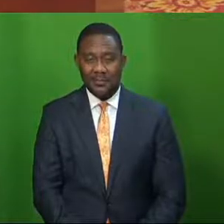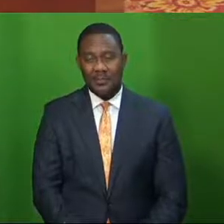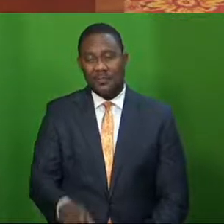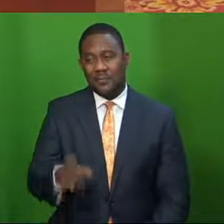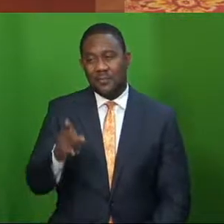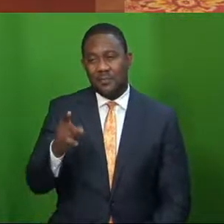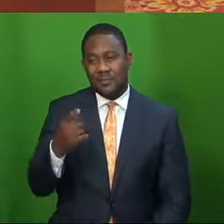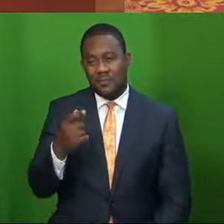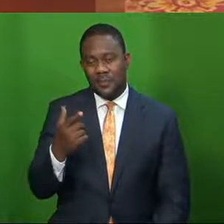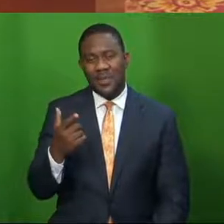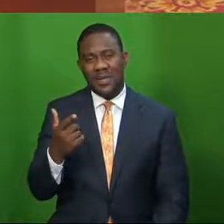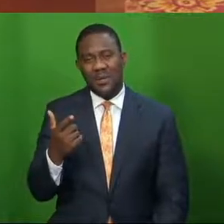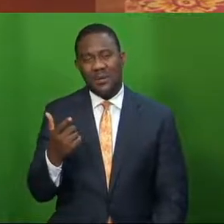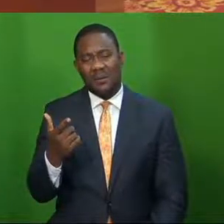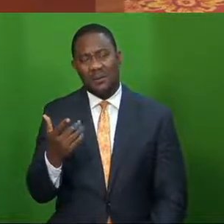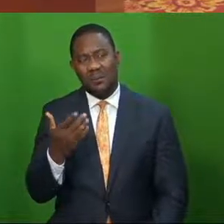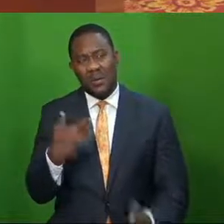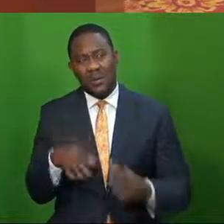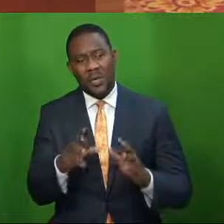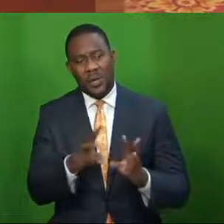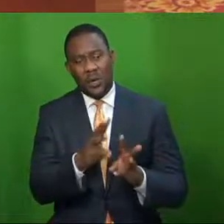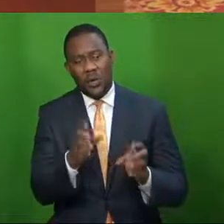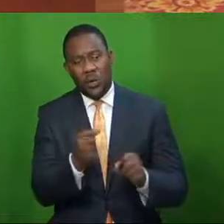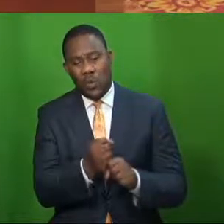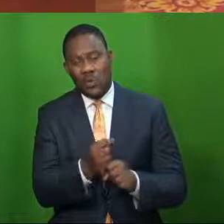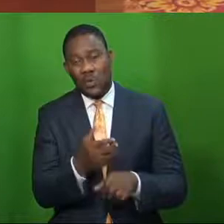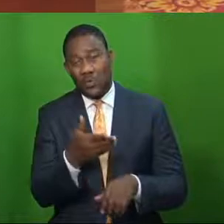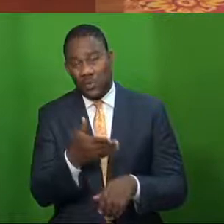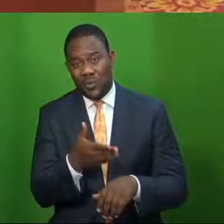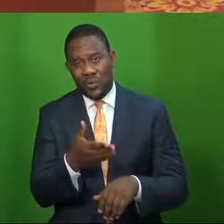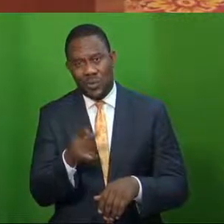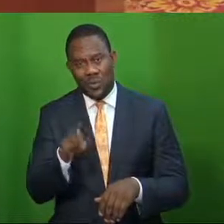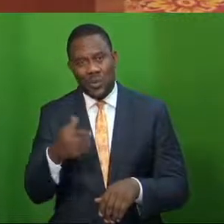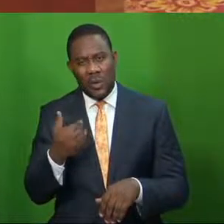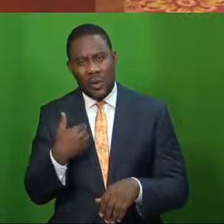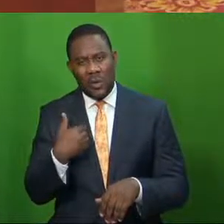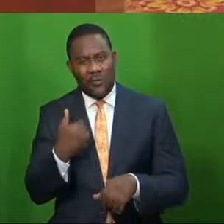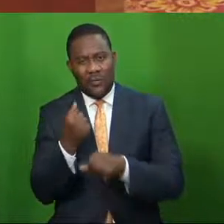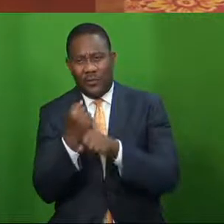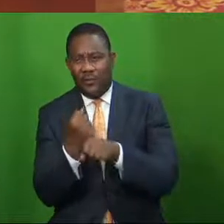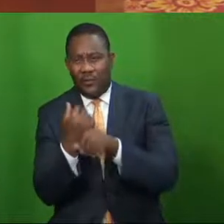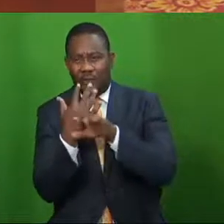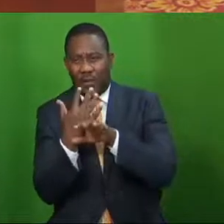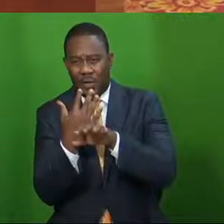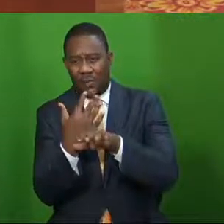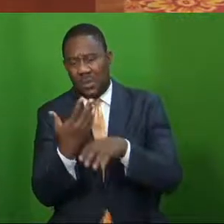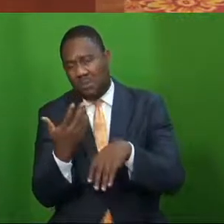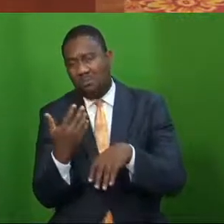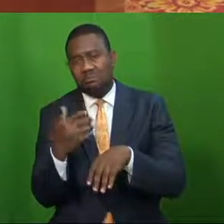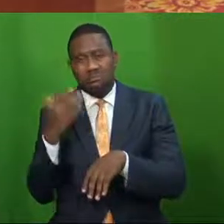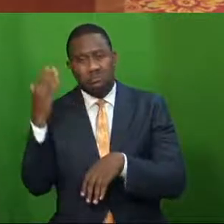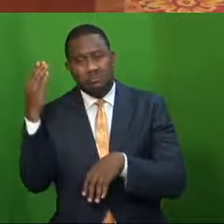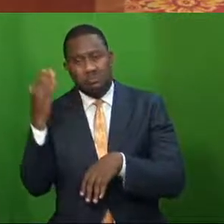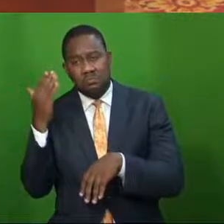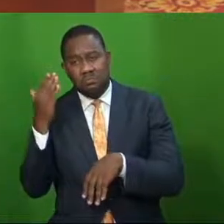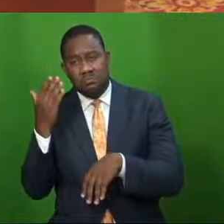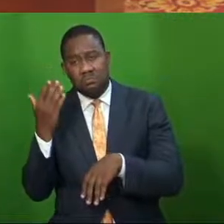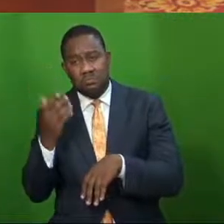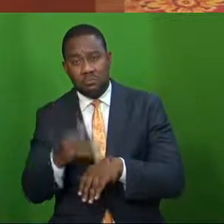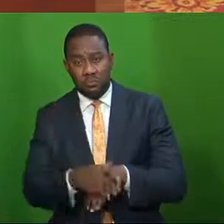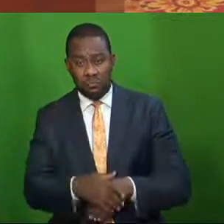seminar are going to have some virtual presentations. We intend for that to